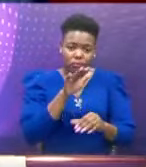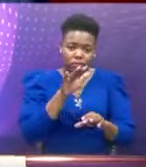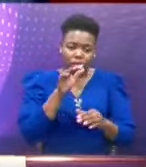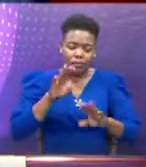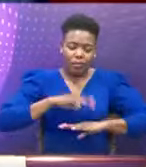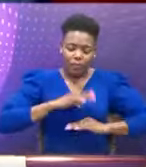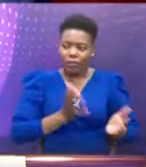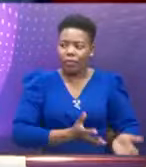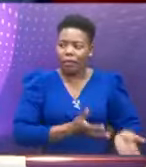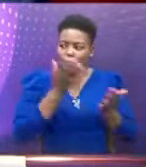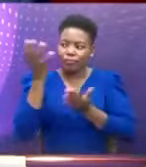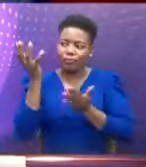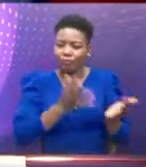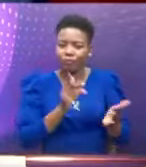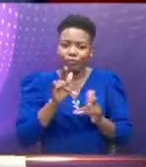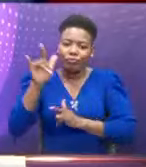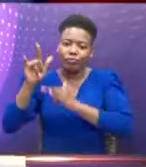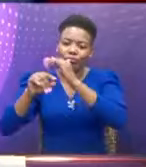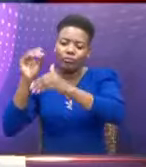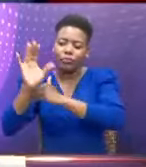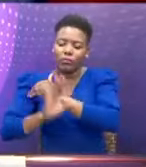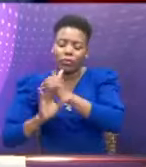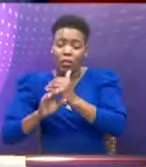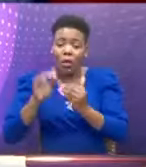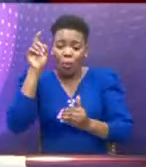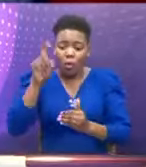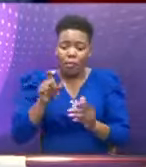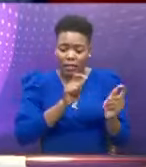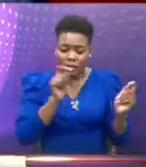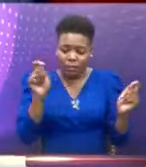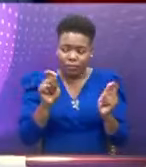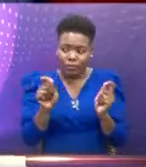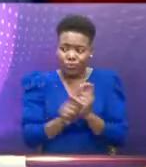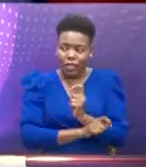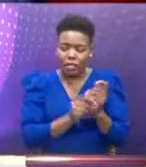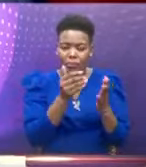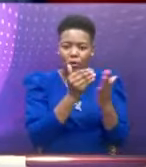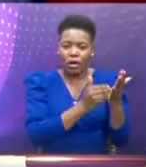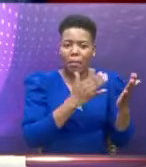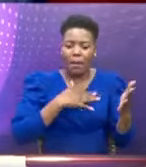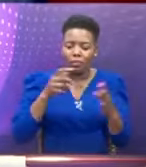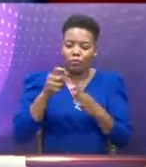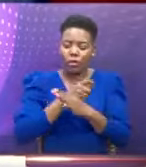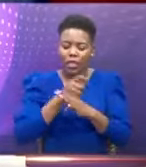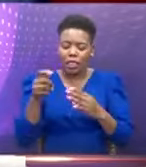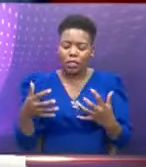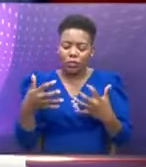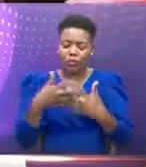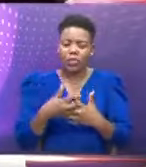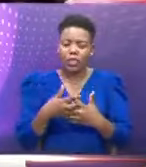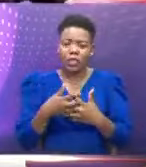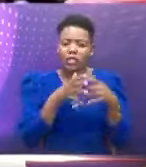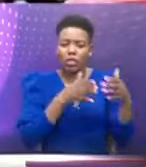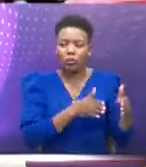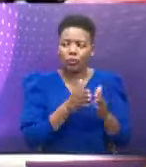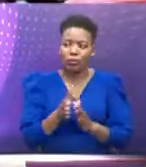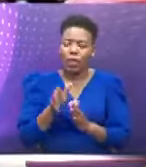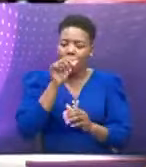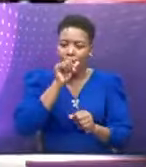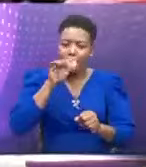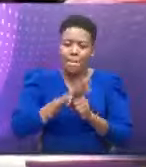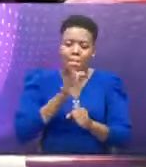redesign our training program to fit into the demand of that opportunity. Singo mar